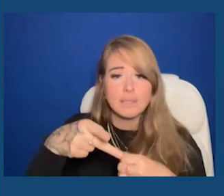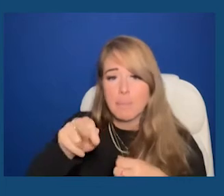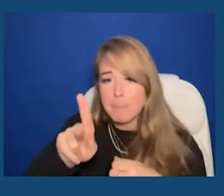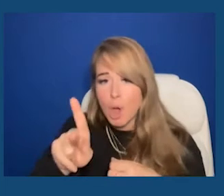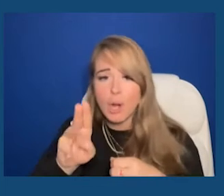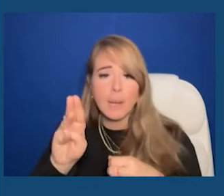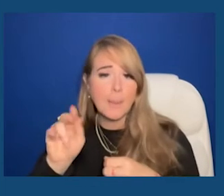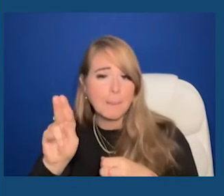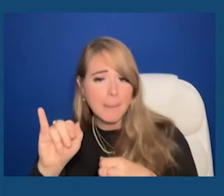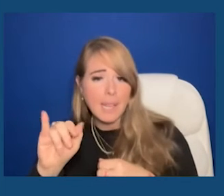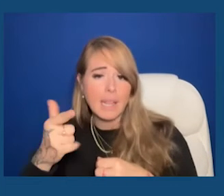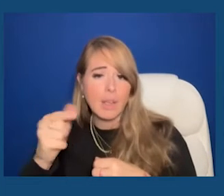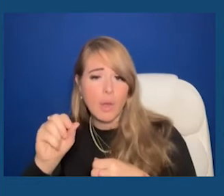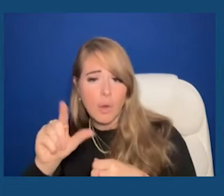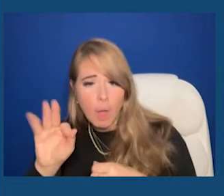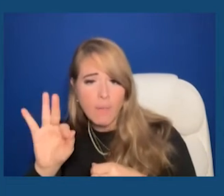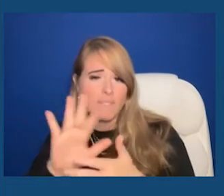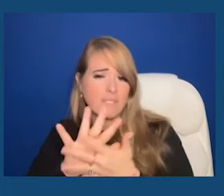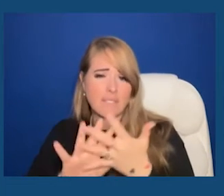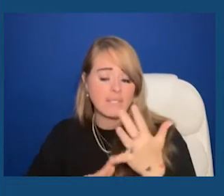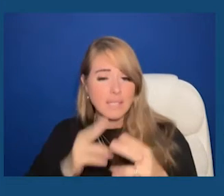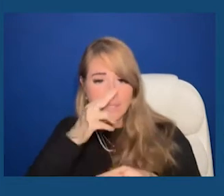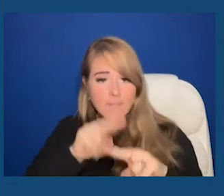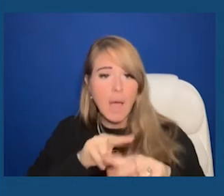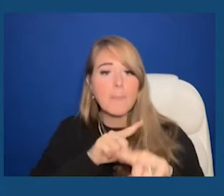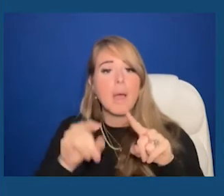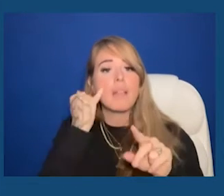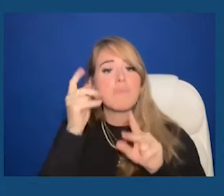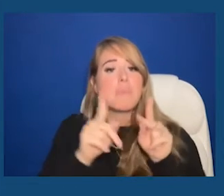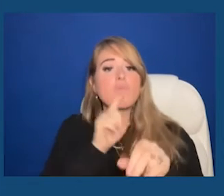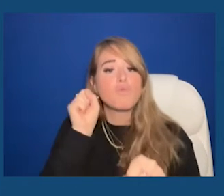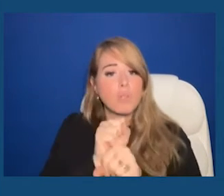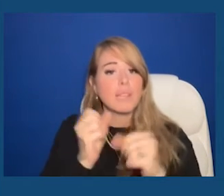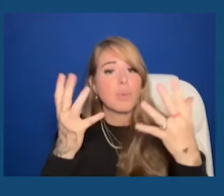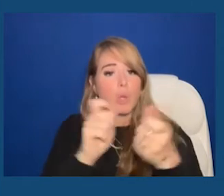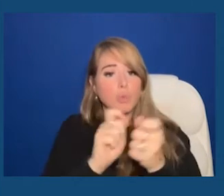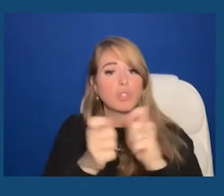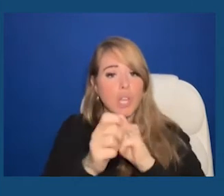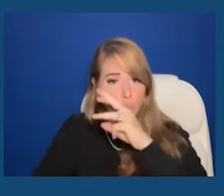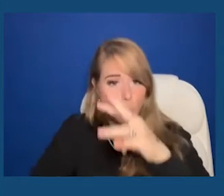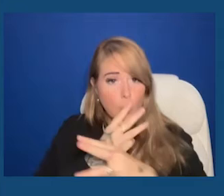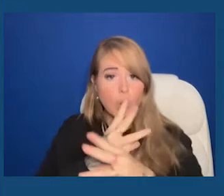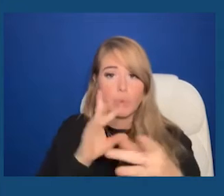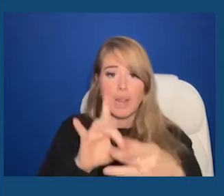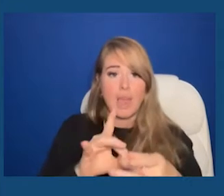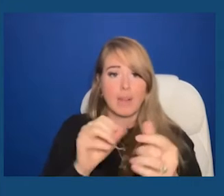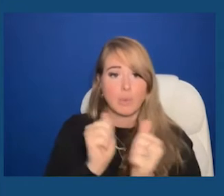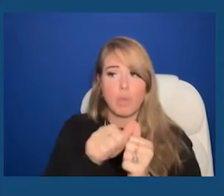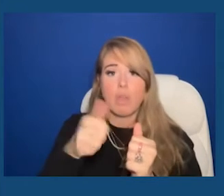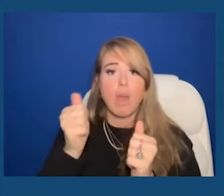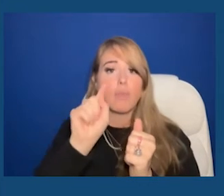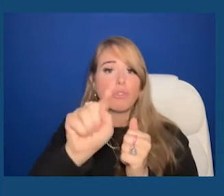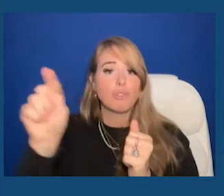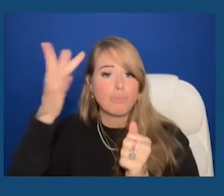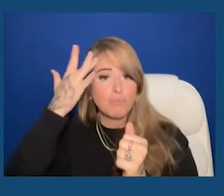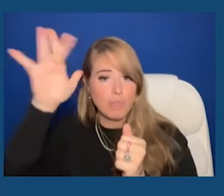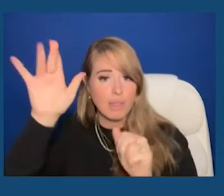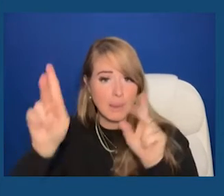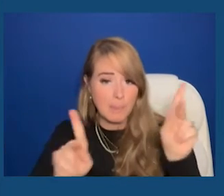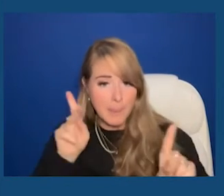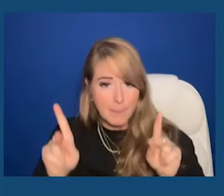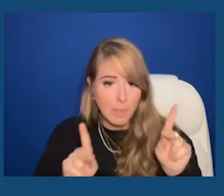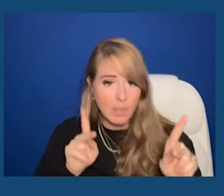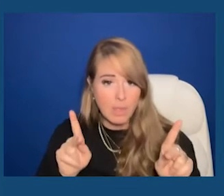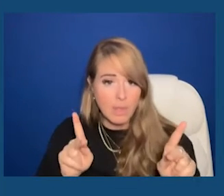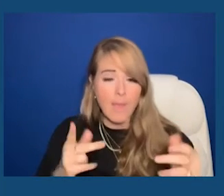fun. But if they're serious about changing the world and being connected with other similarly brilliant people and